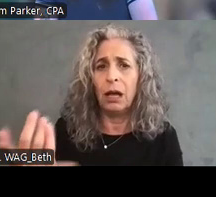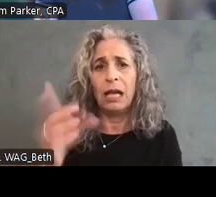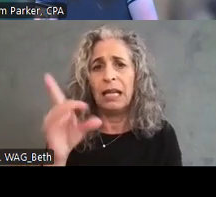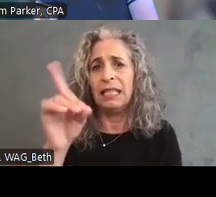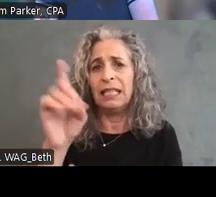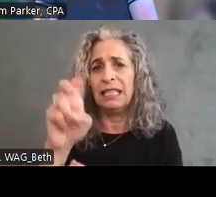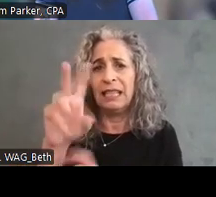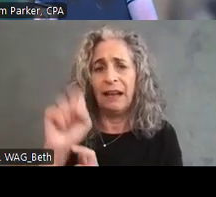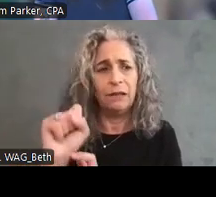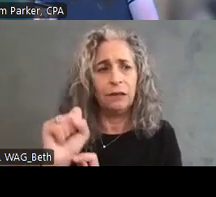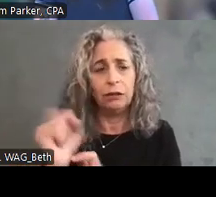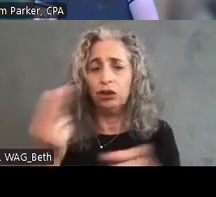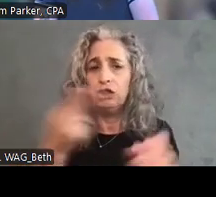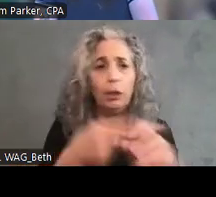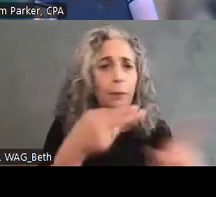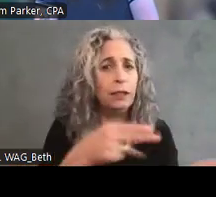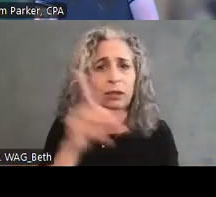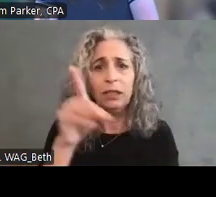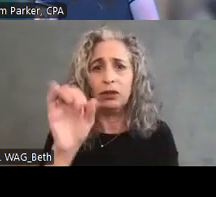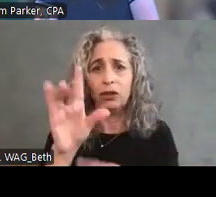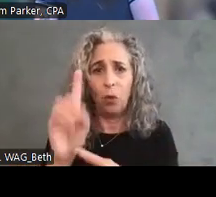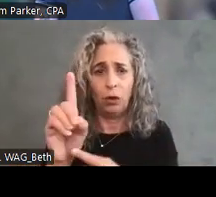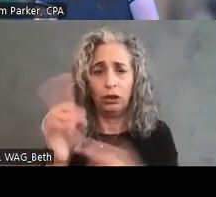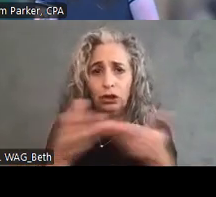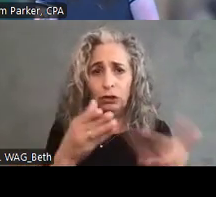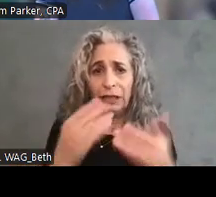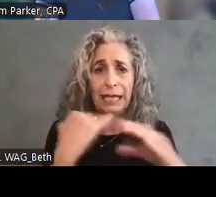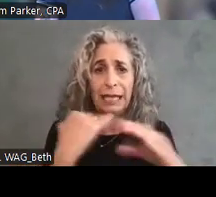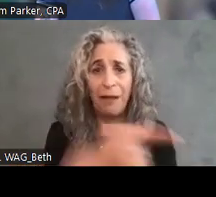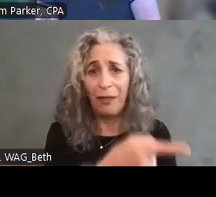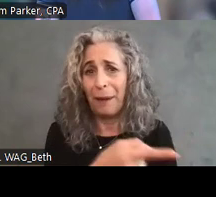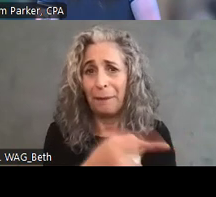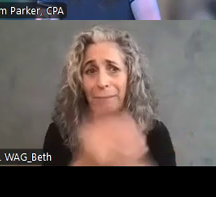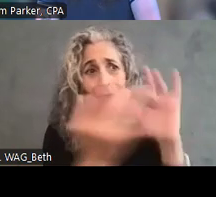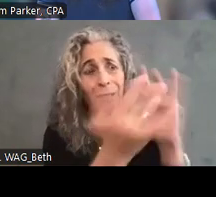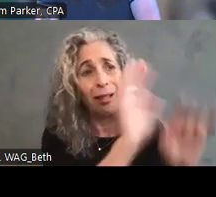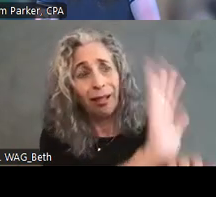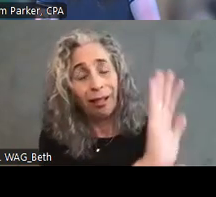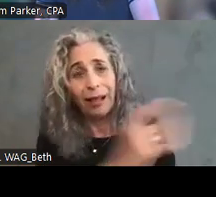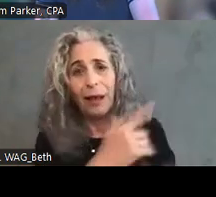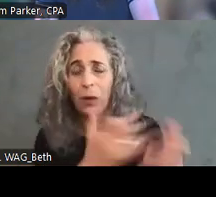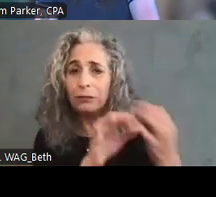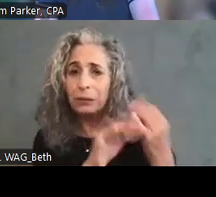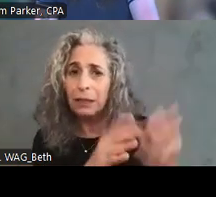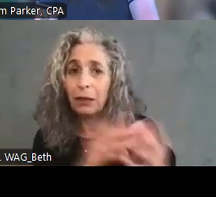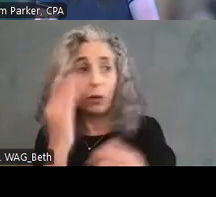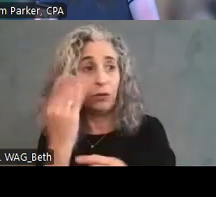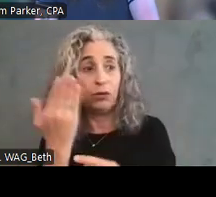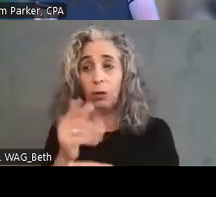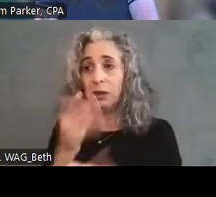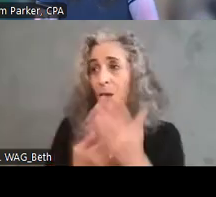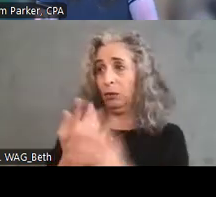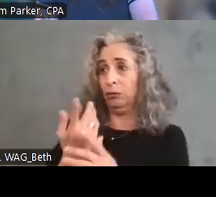servers, email them, and yeah, reach out like that. Or if you know them in person, reach out to them as